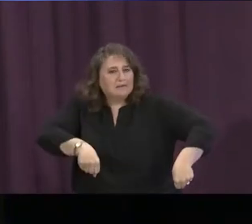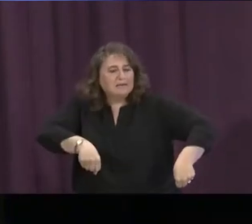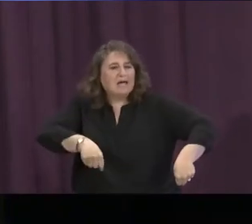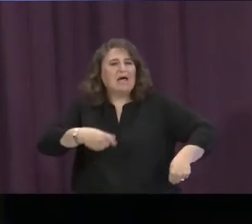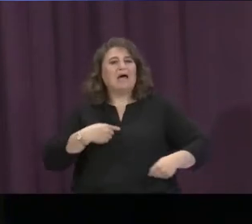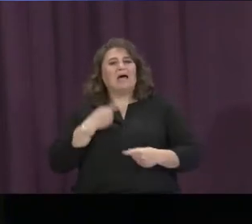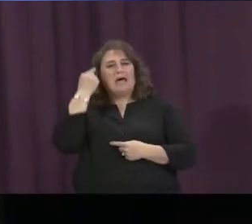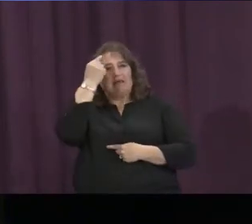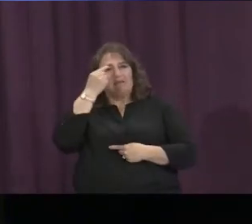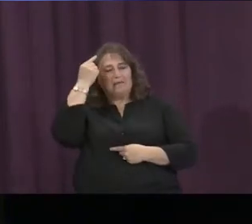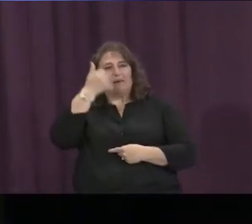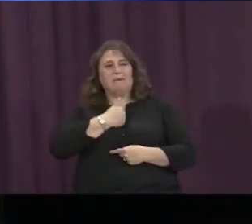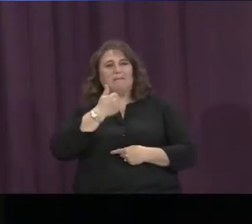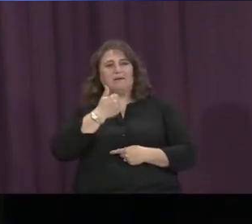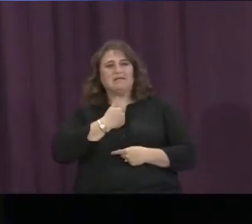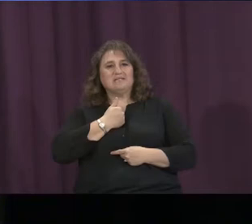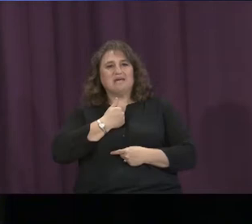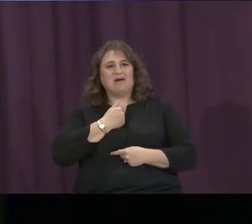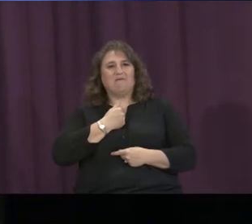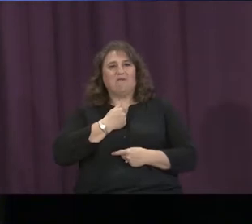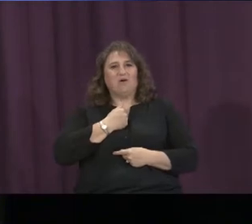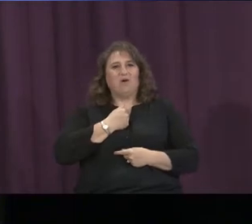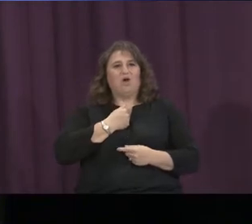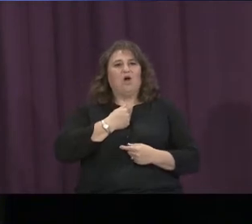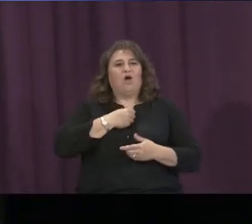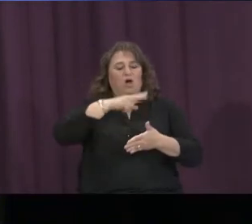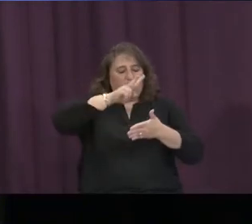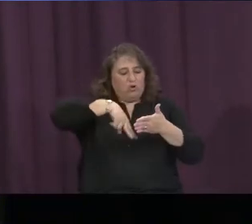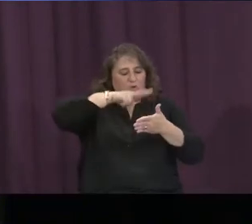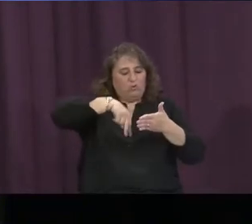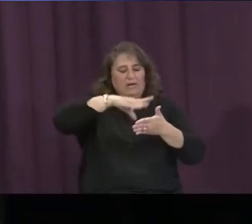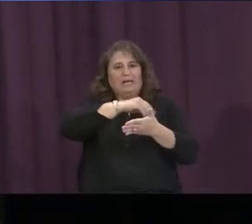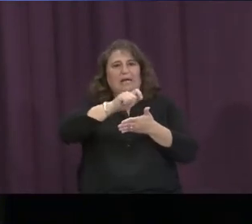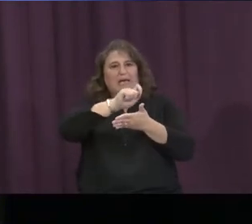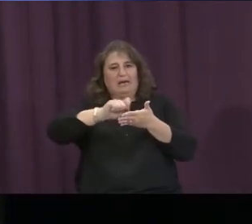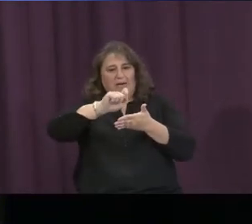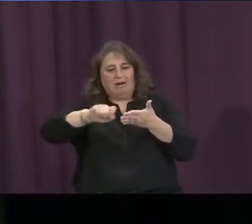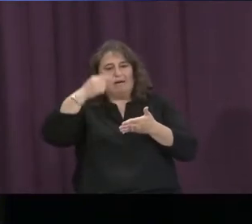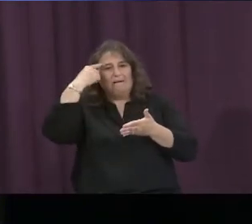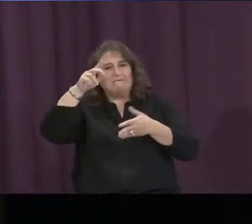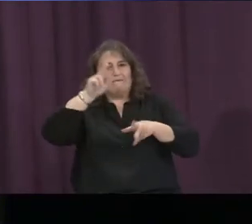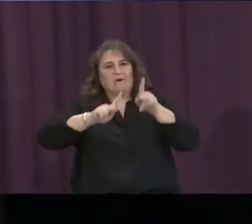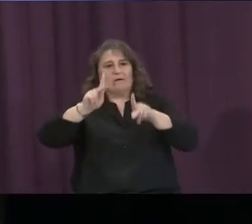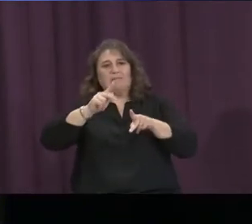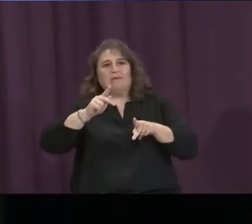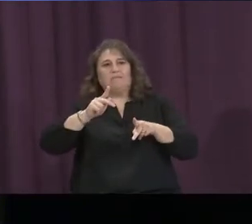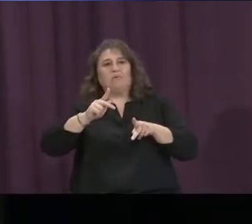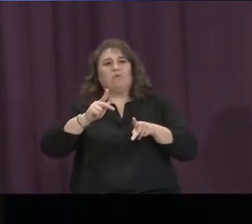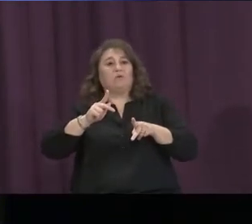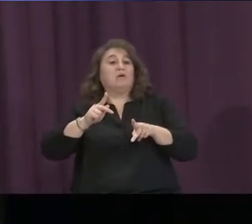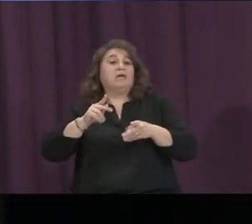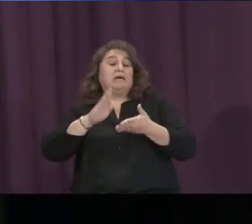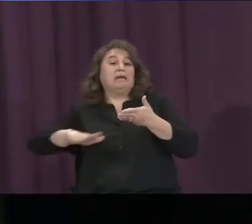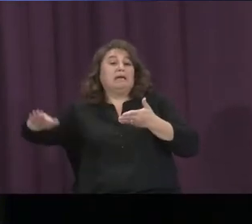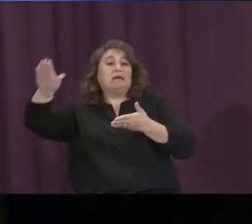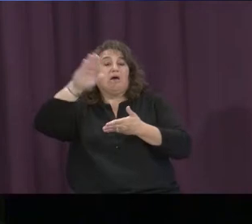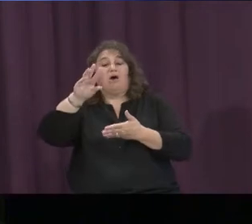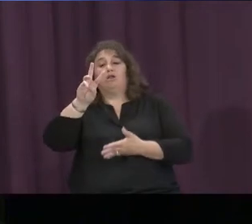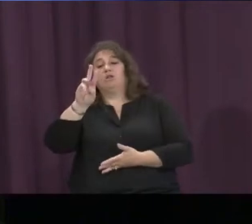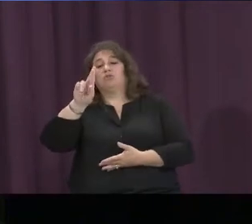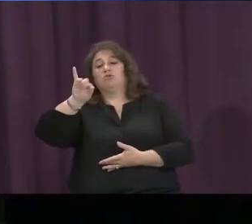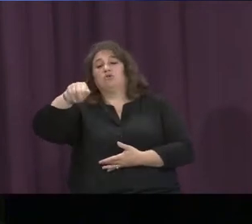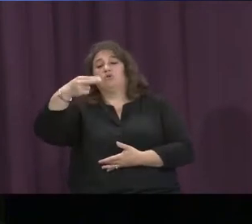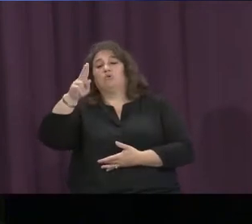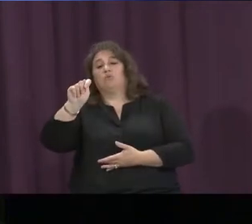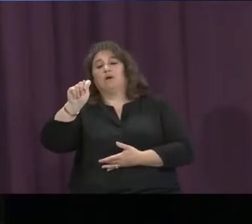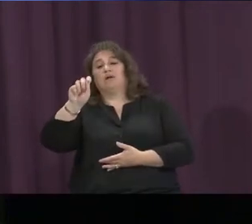think of when I became a reader writer at Wright State for, um, those who could not take their own notes and it just was an amazing experience